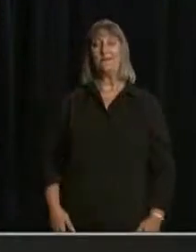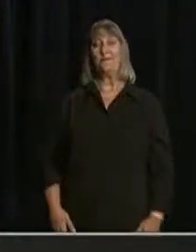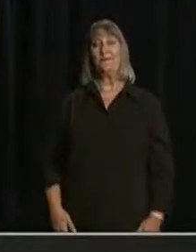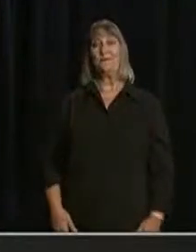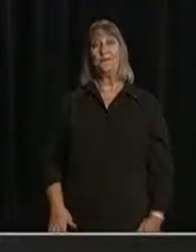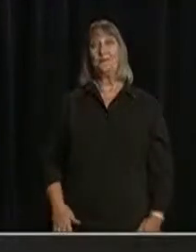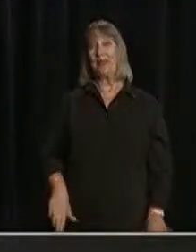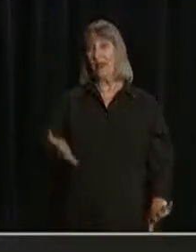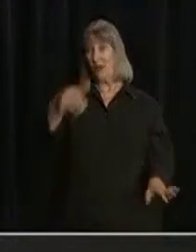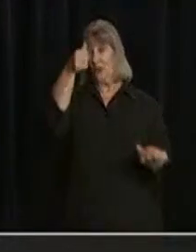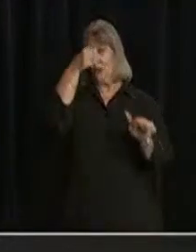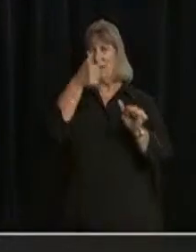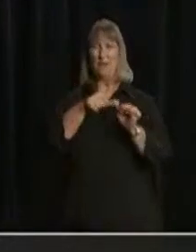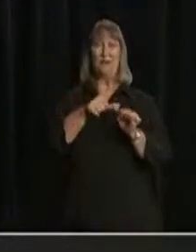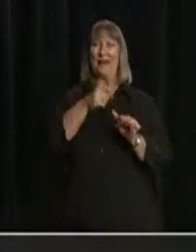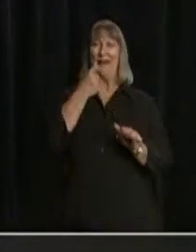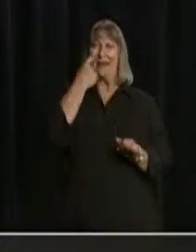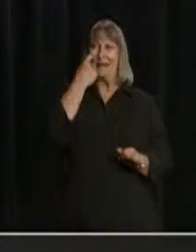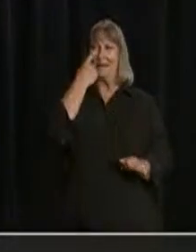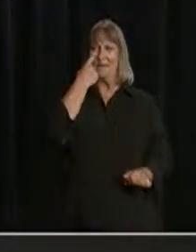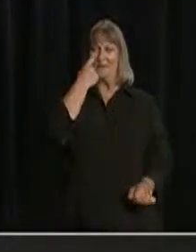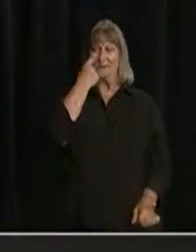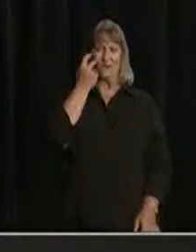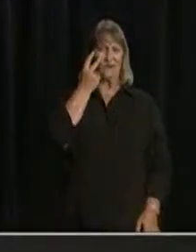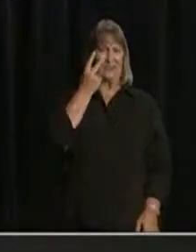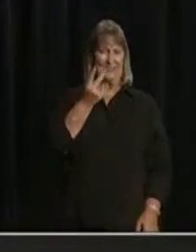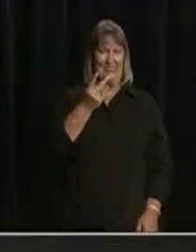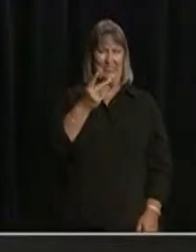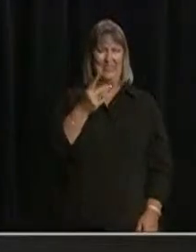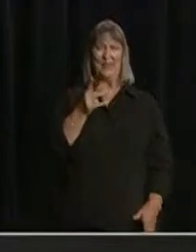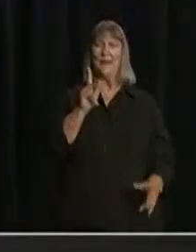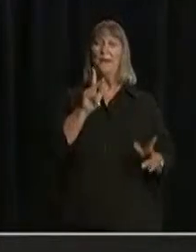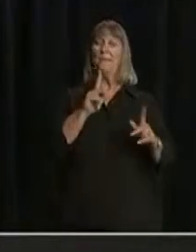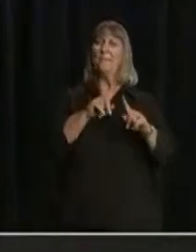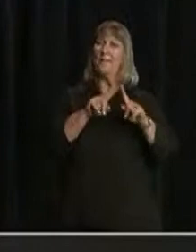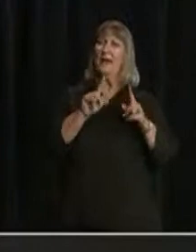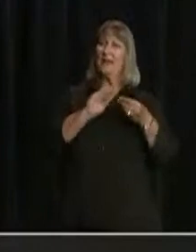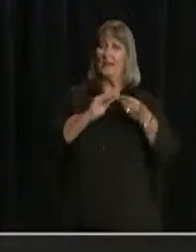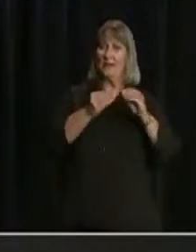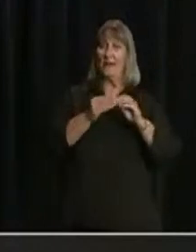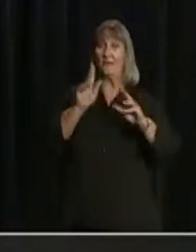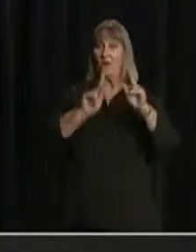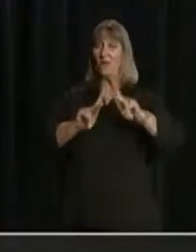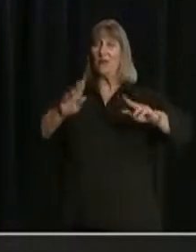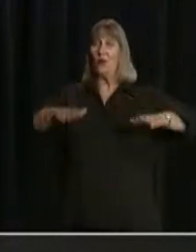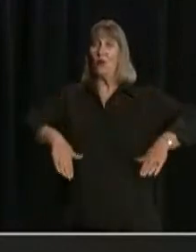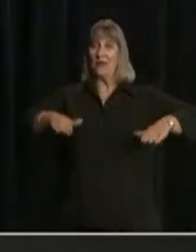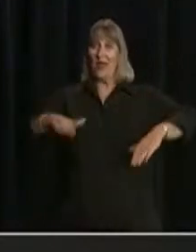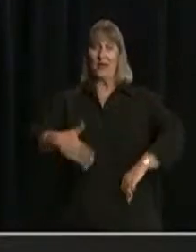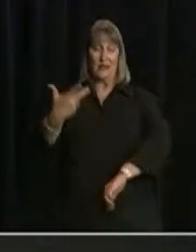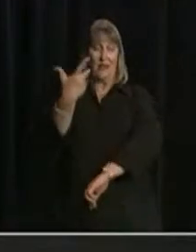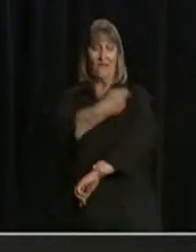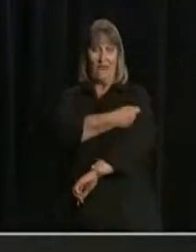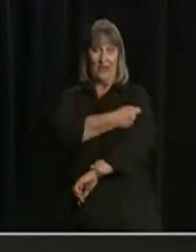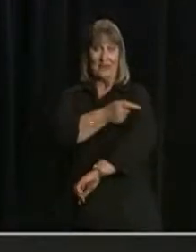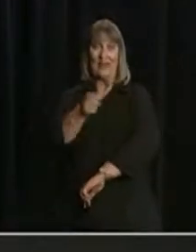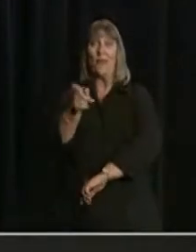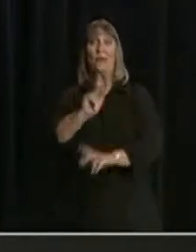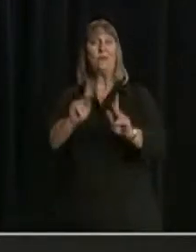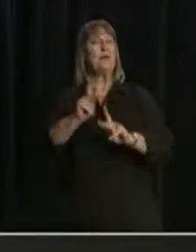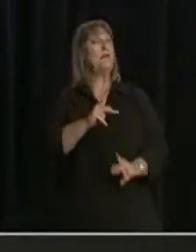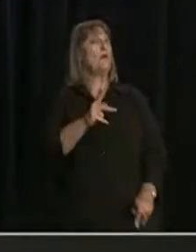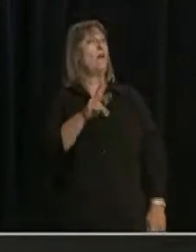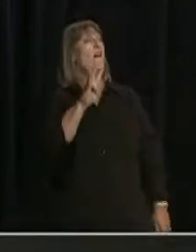I haven't seen any later poll numbers, but those that were not vaccinated, 45% of them said they would never get